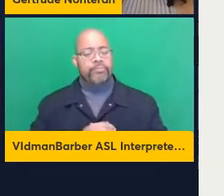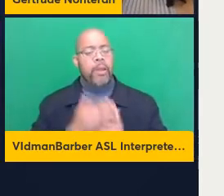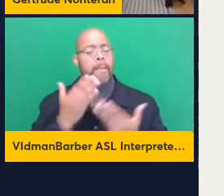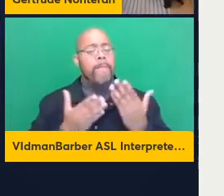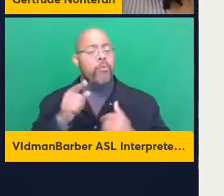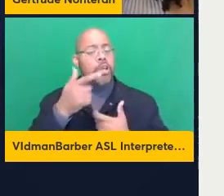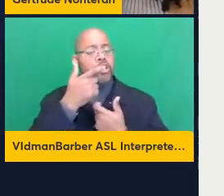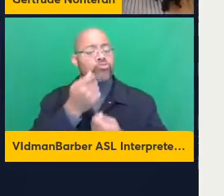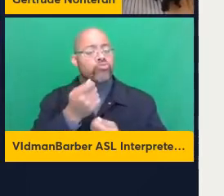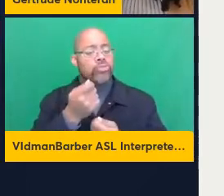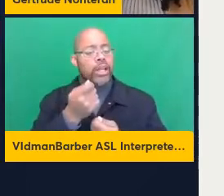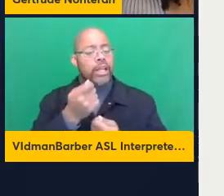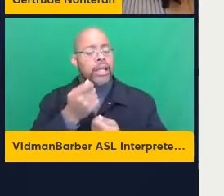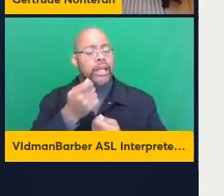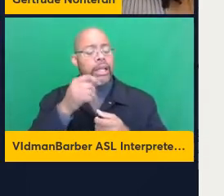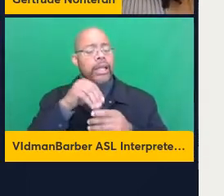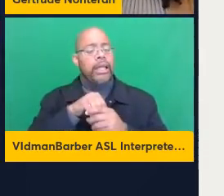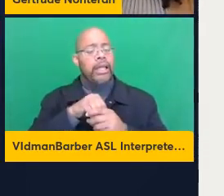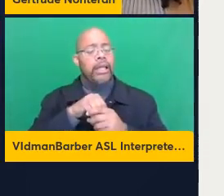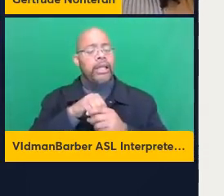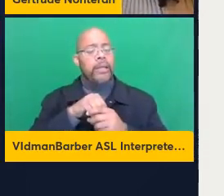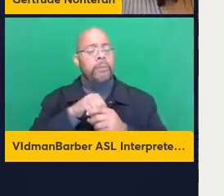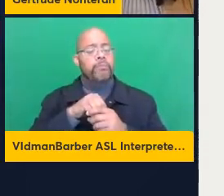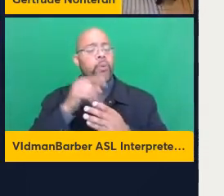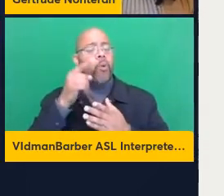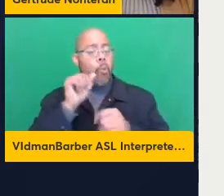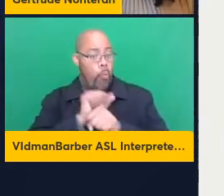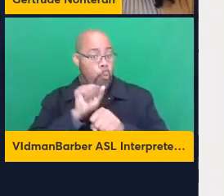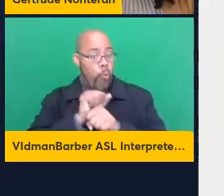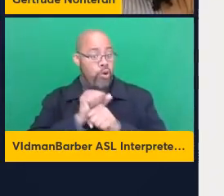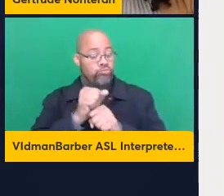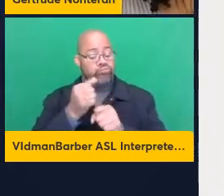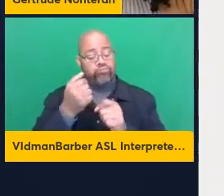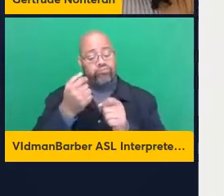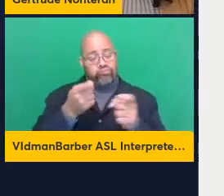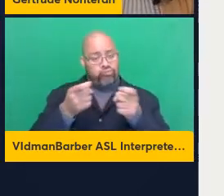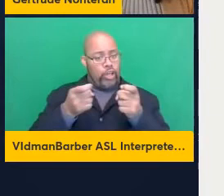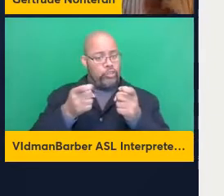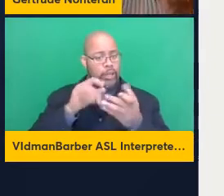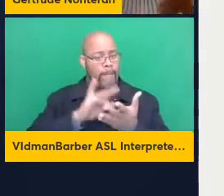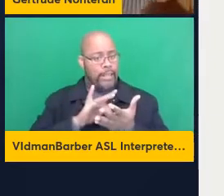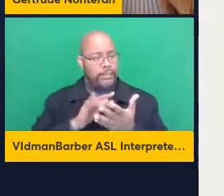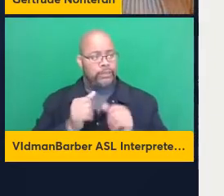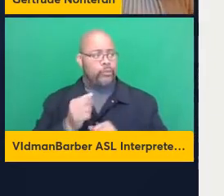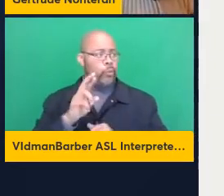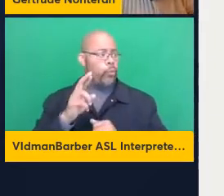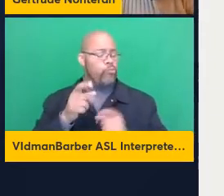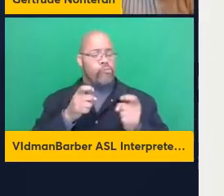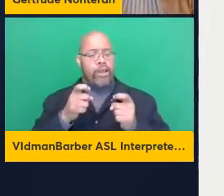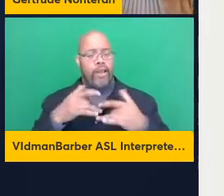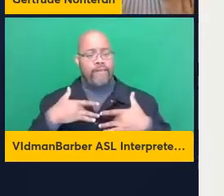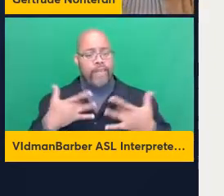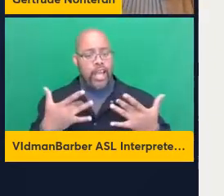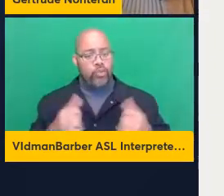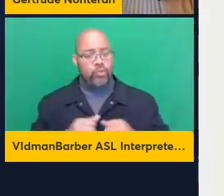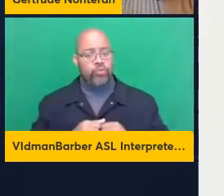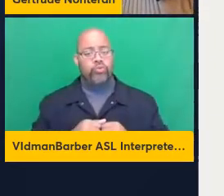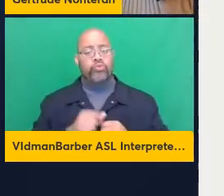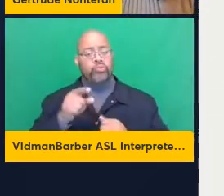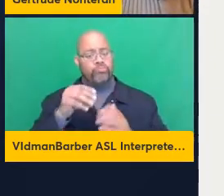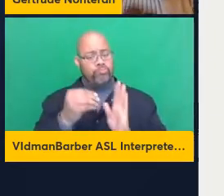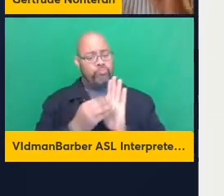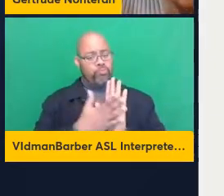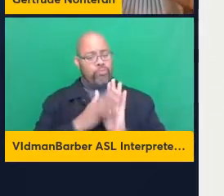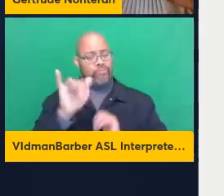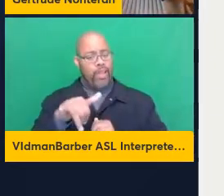you're interested in working in regulatory medicine or in regulatory affairs, and so you put that